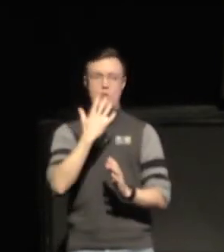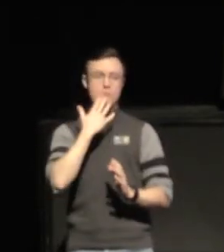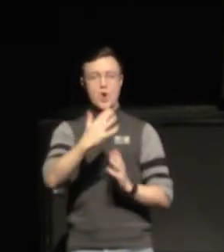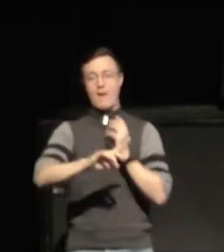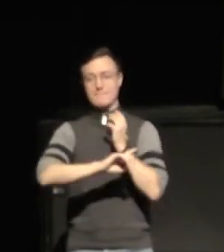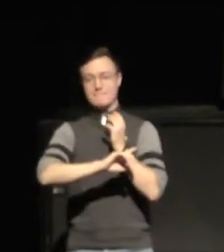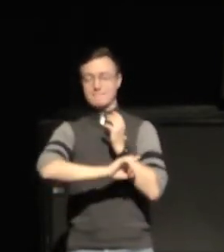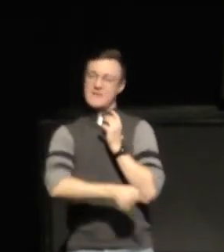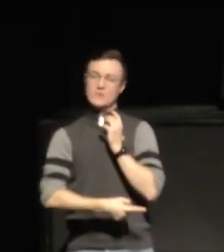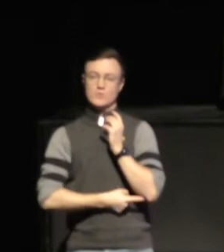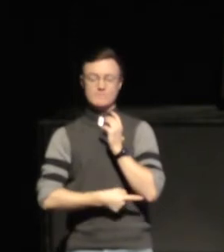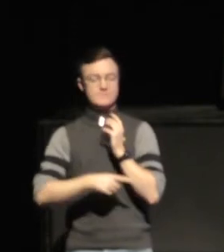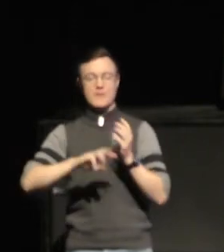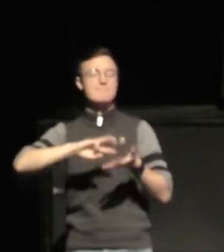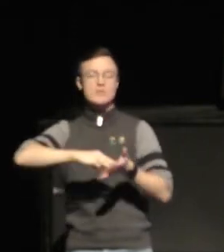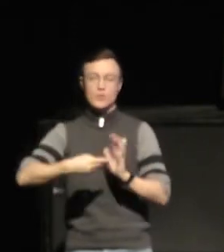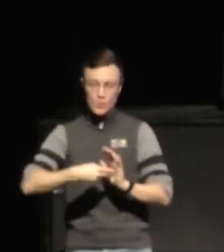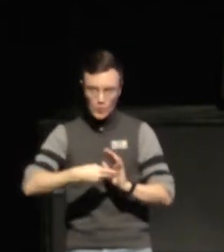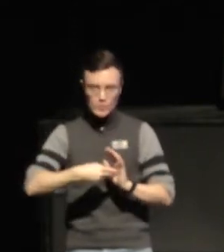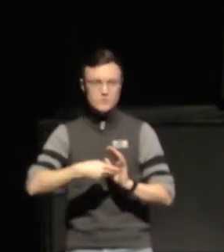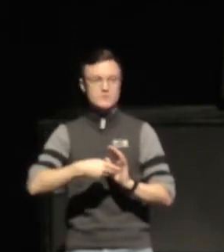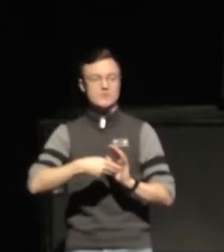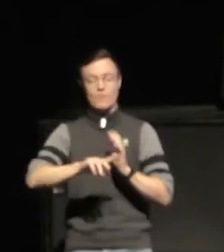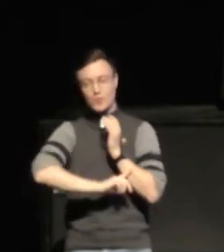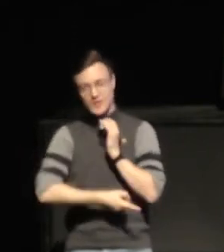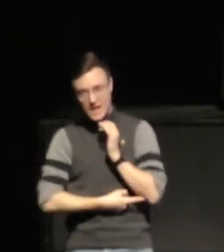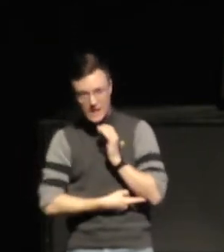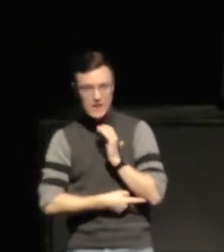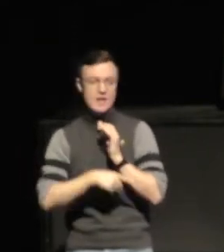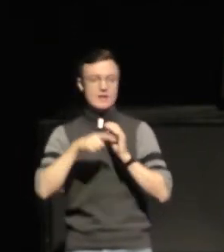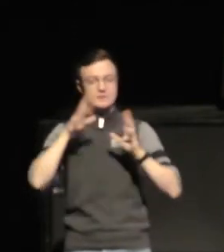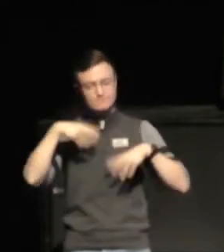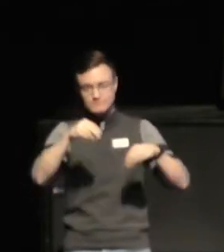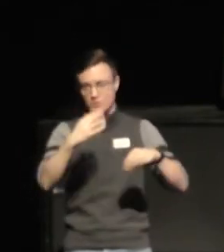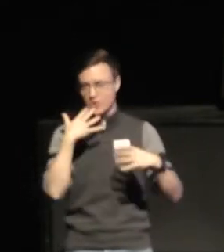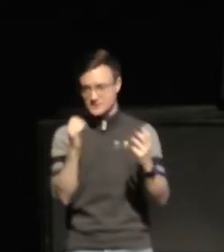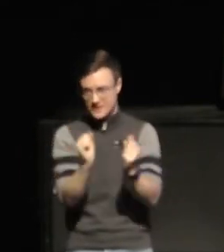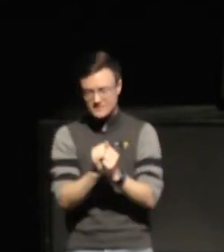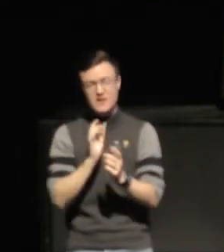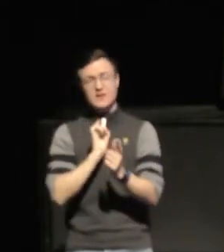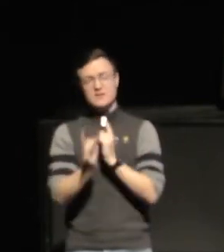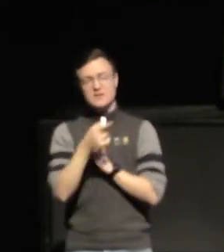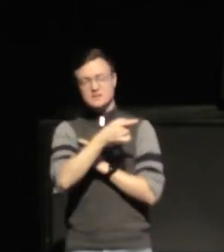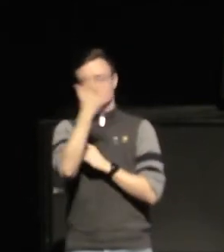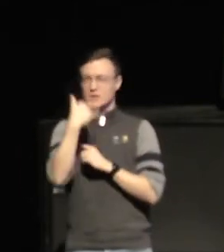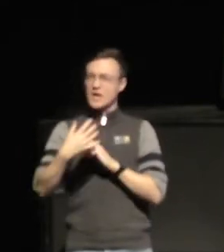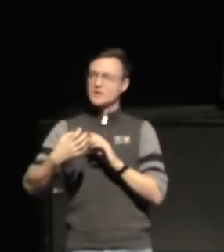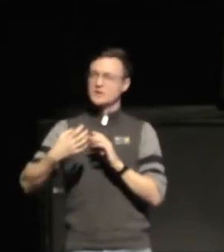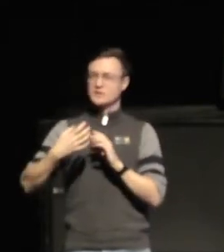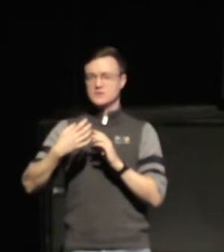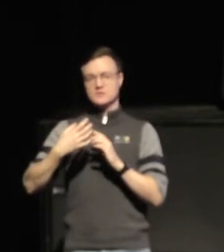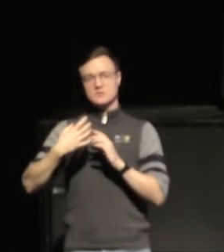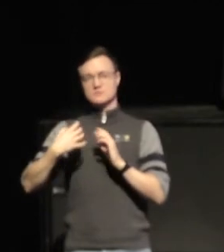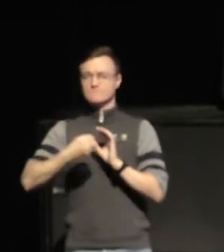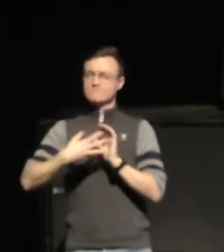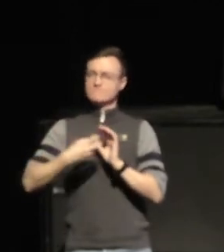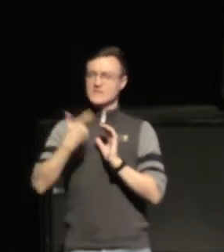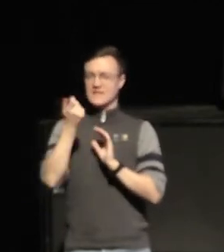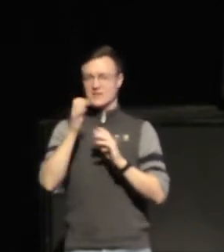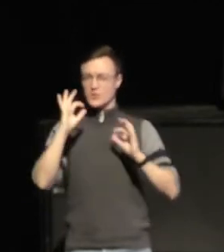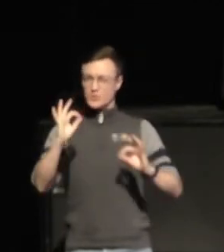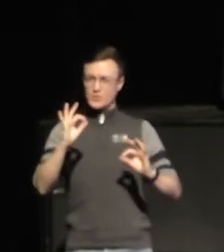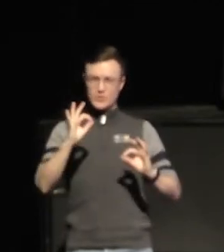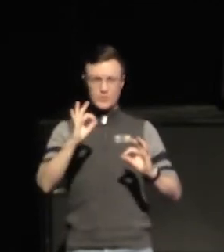But perhaps you could elaborate a little bit of your findings also in the report about the linkages between feminism